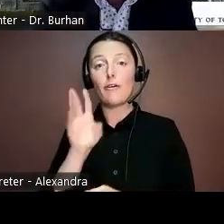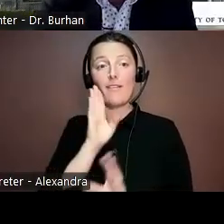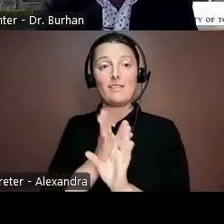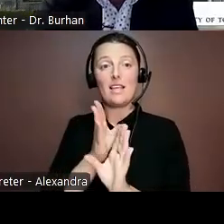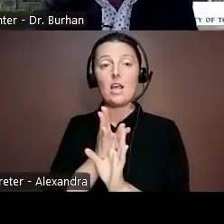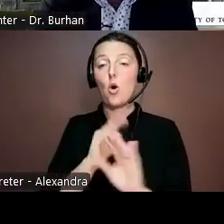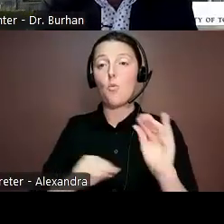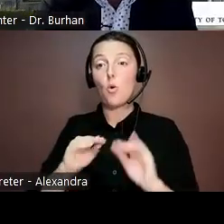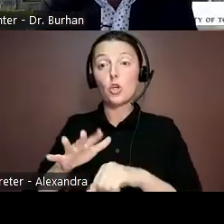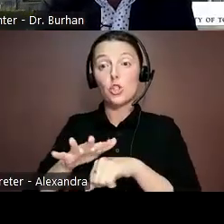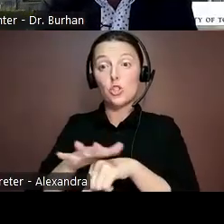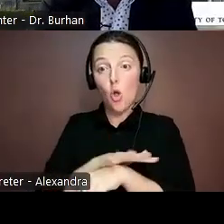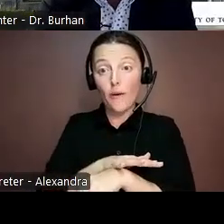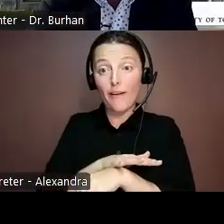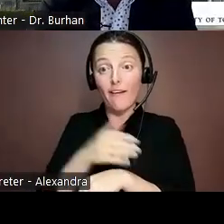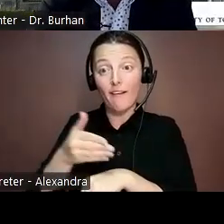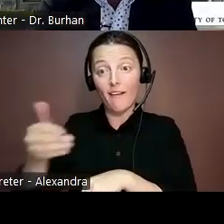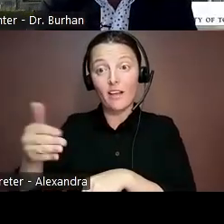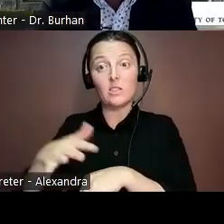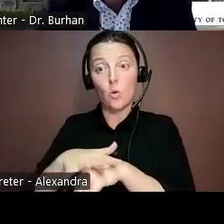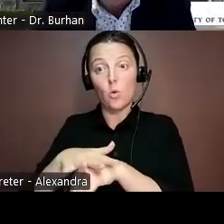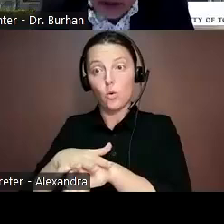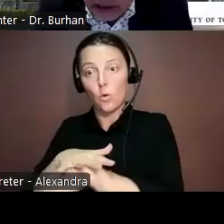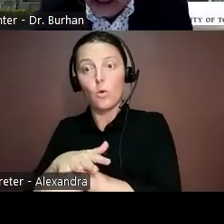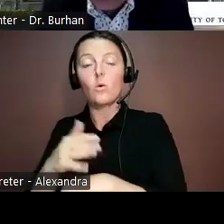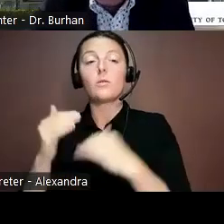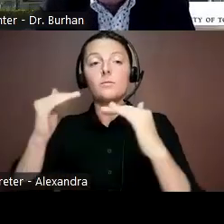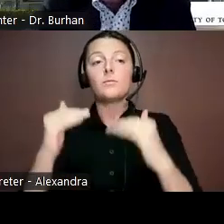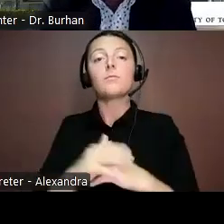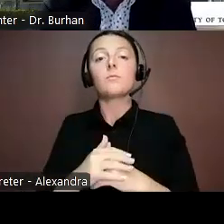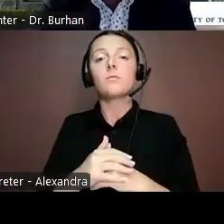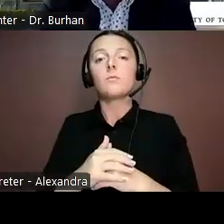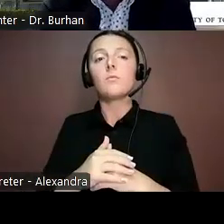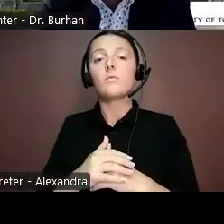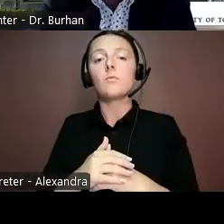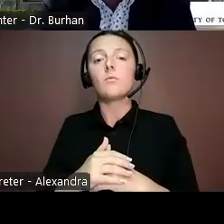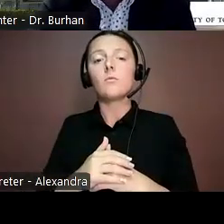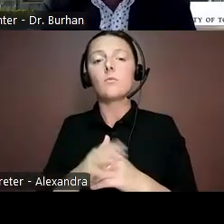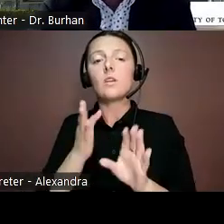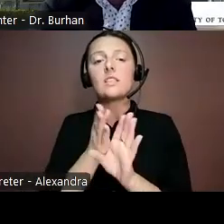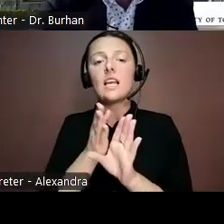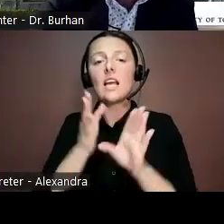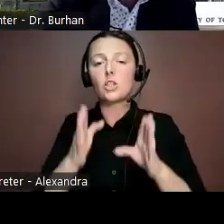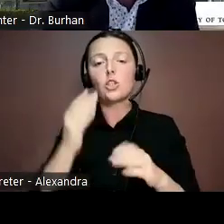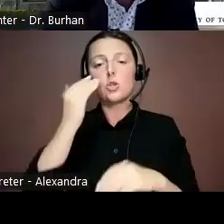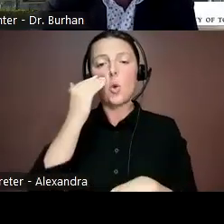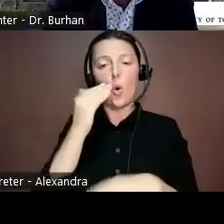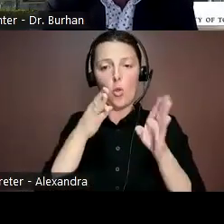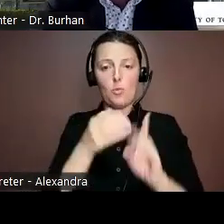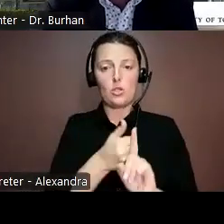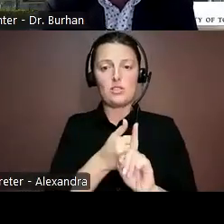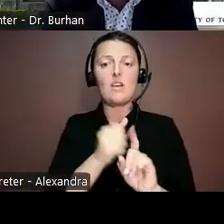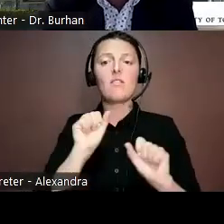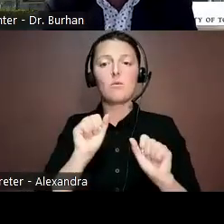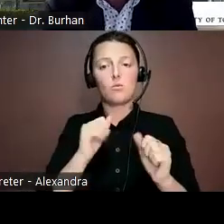psychiatrists know all along, that a person with depression could be very sluggish and slowed down, and some of them will be the opposite, agitated. But it's